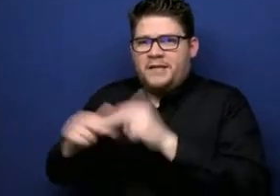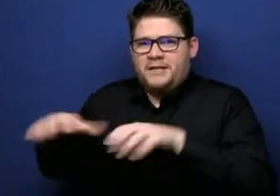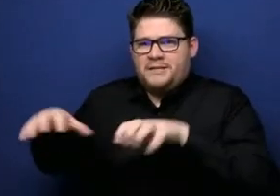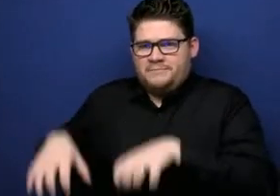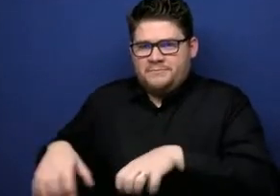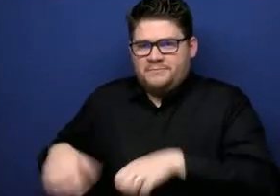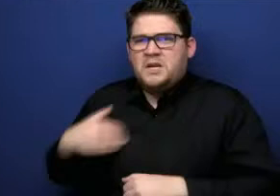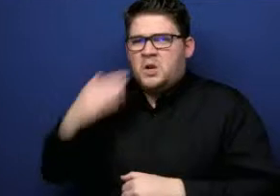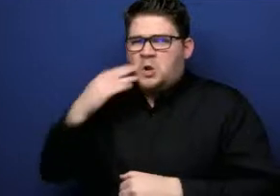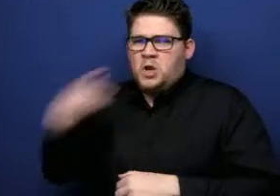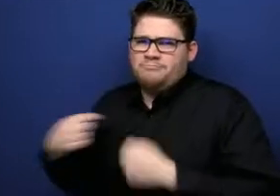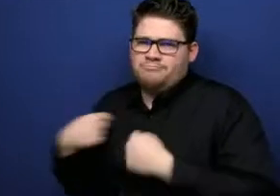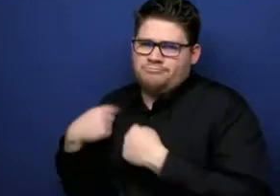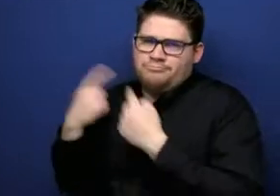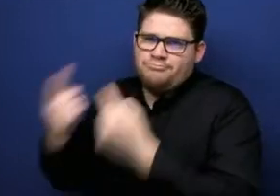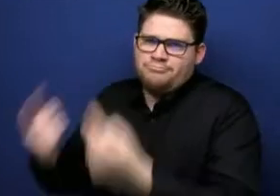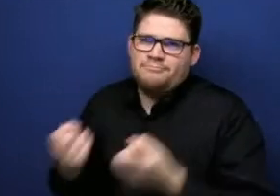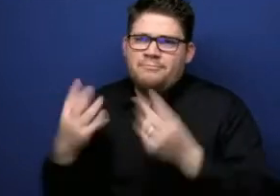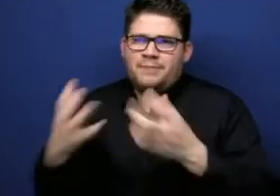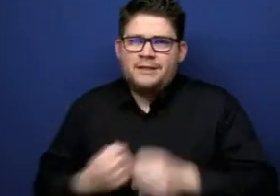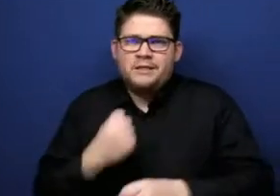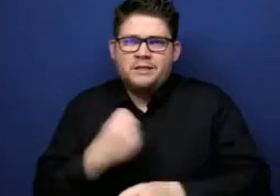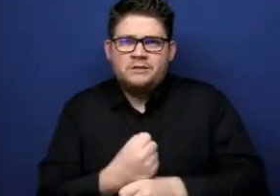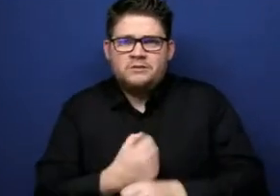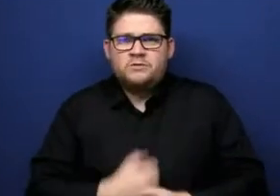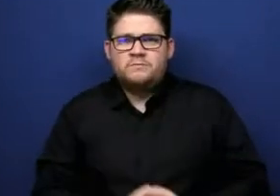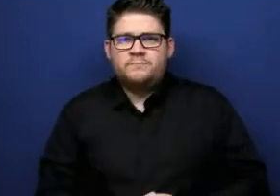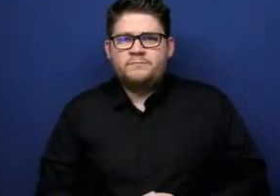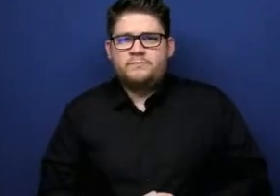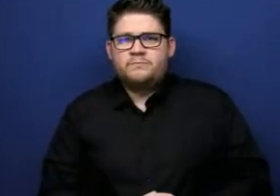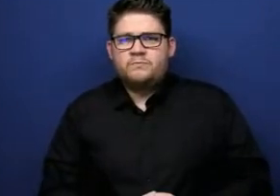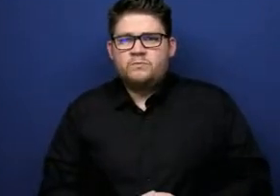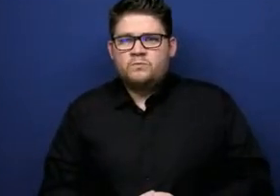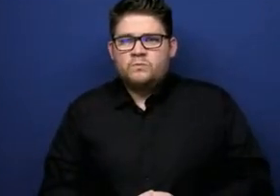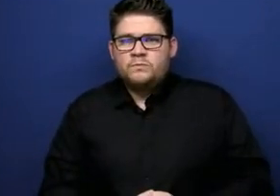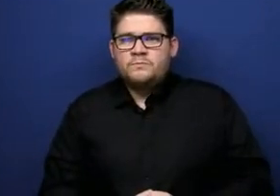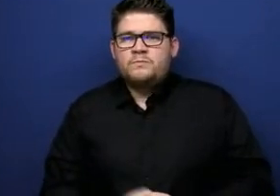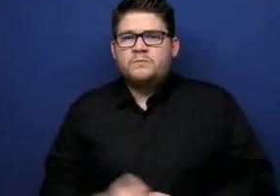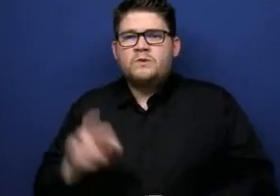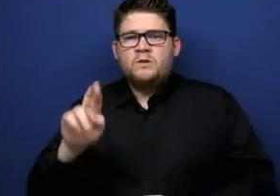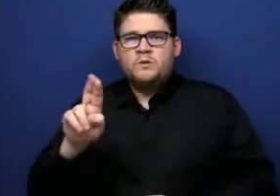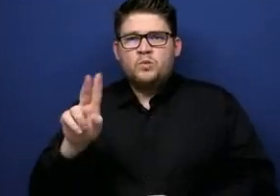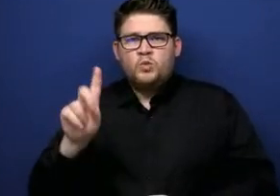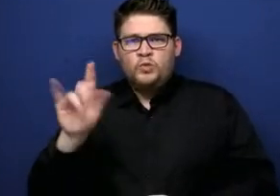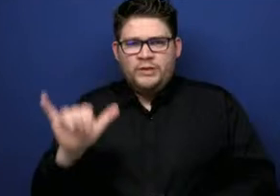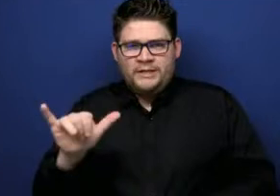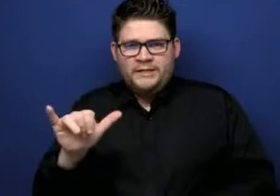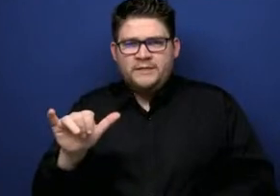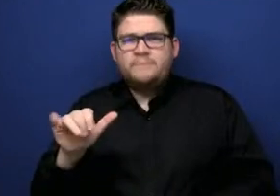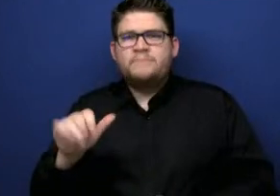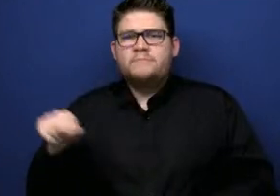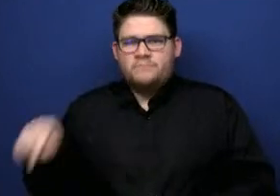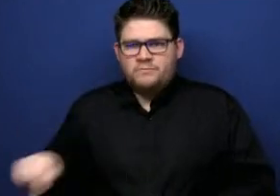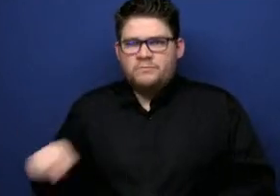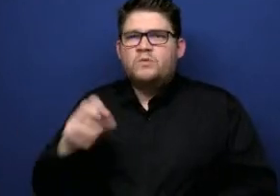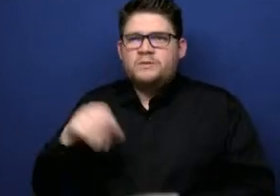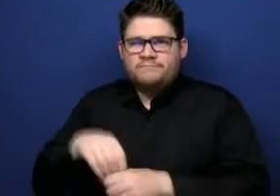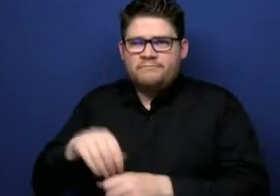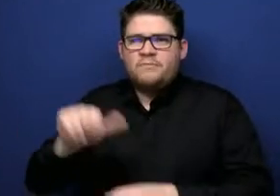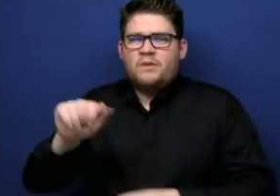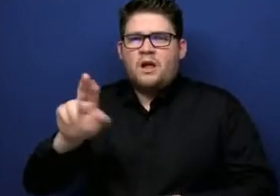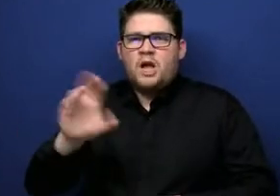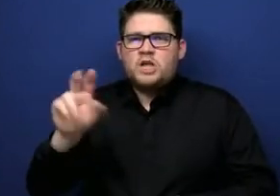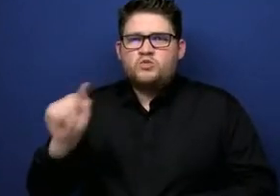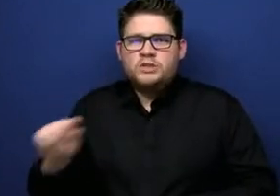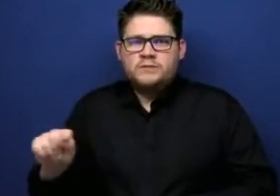in Auschwitz for 21 months, escaped with Alfred Wetzler to warn the world of the imminent murder